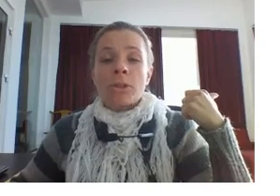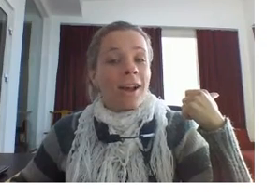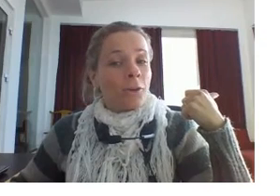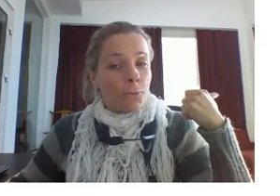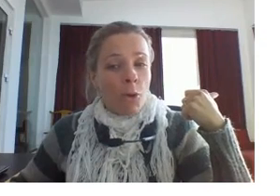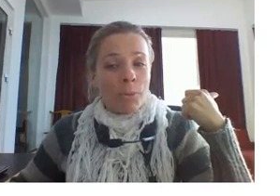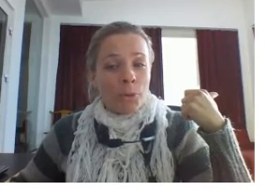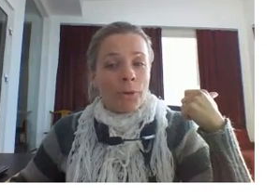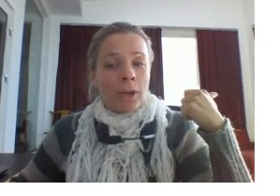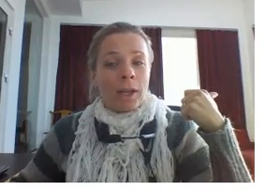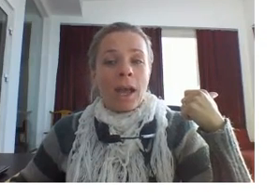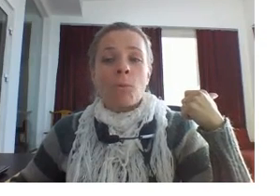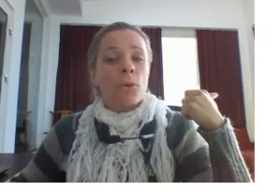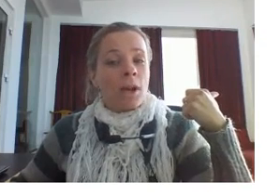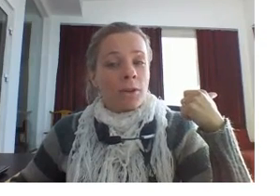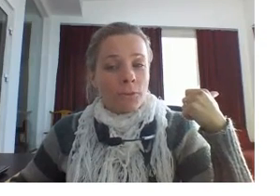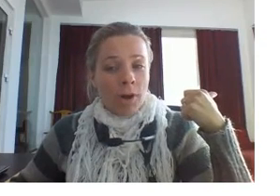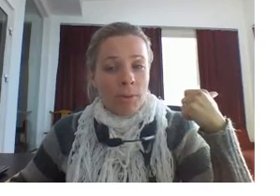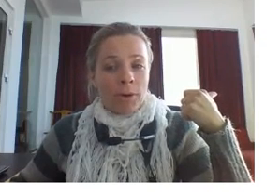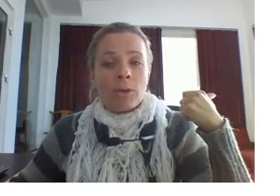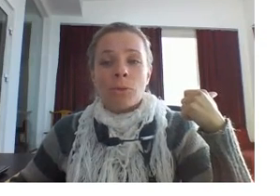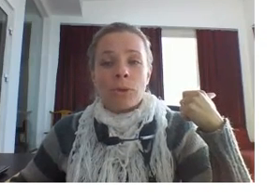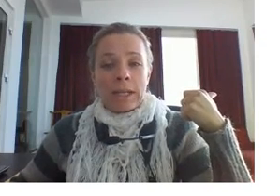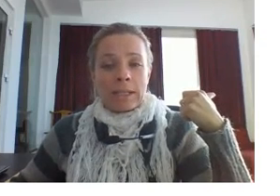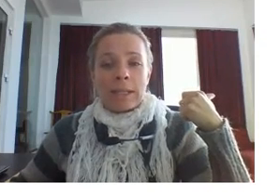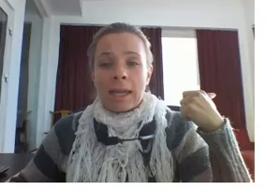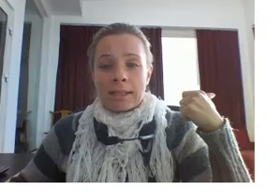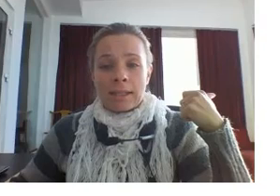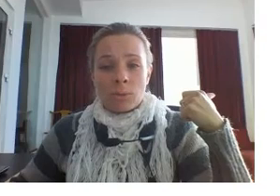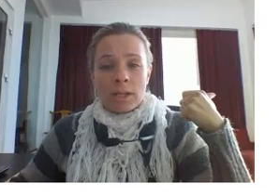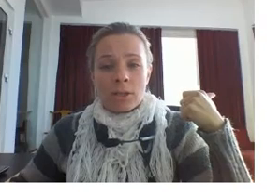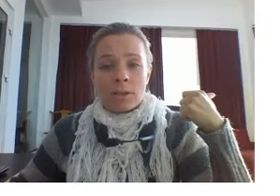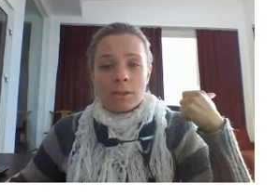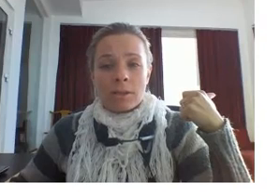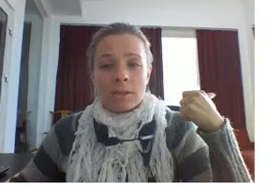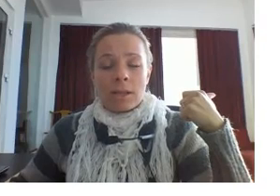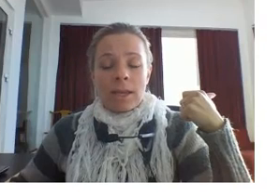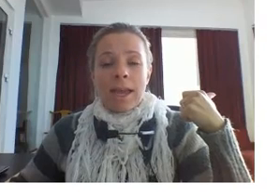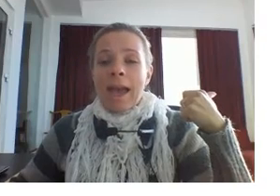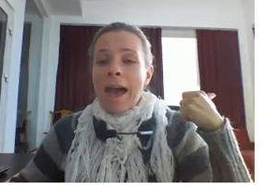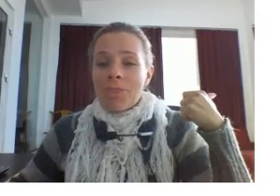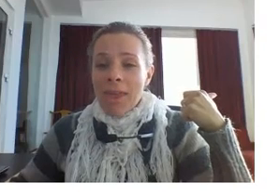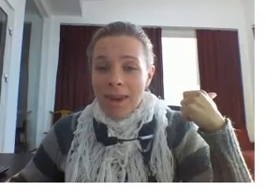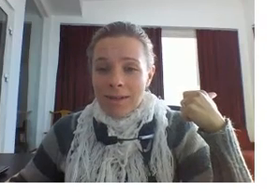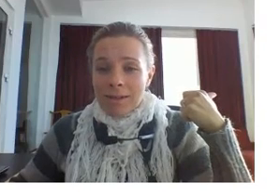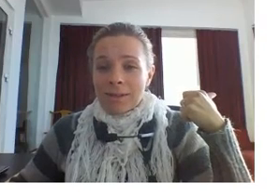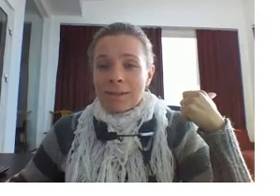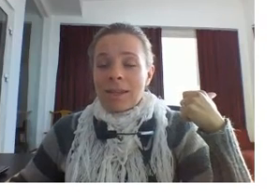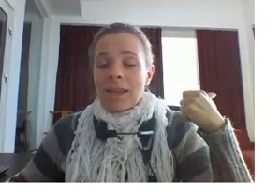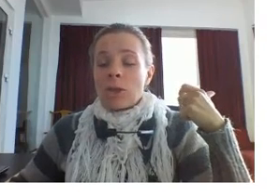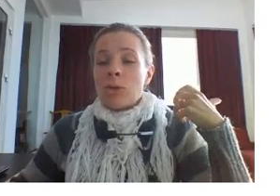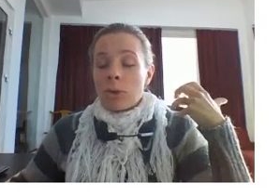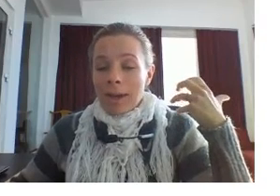What kind of vocabulary and what kind of grammar you need in that situation? And then